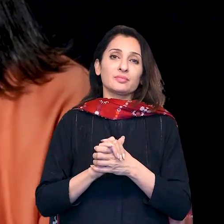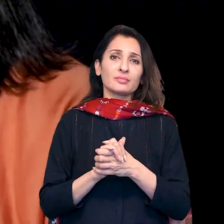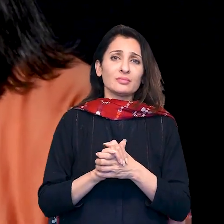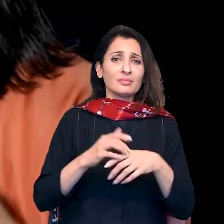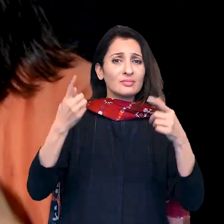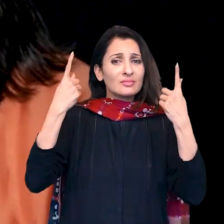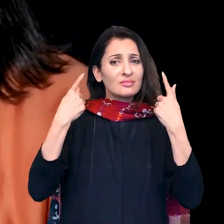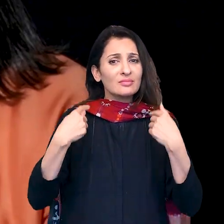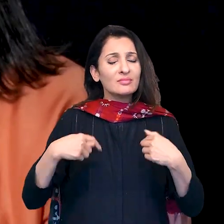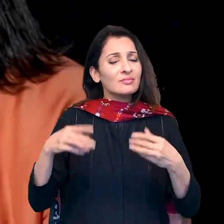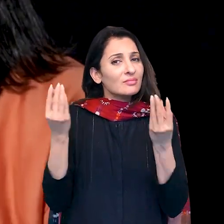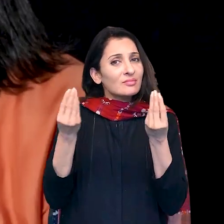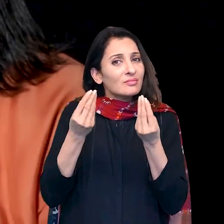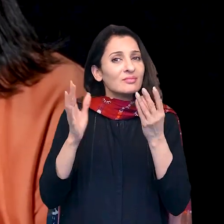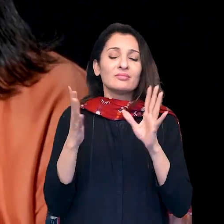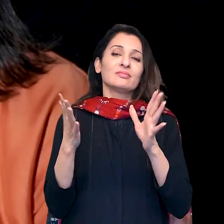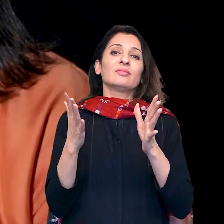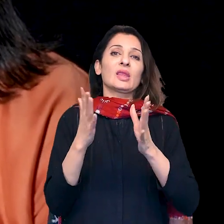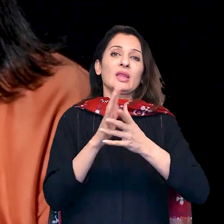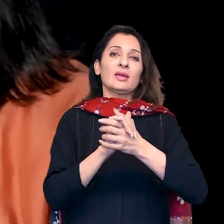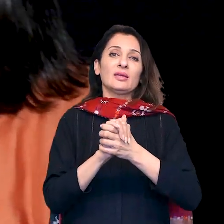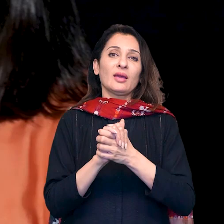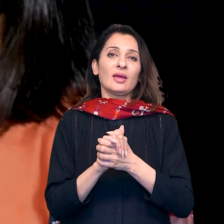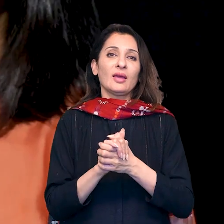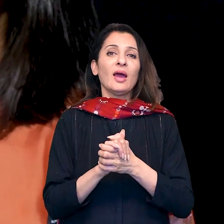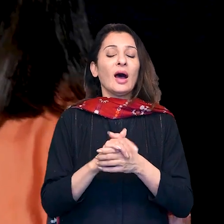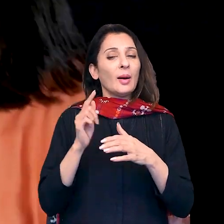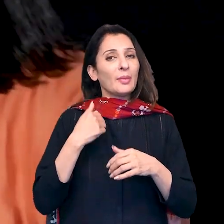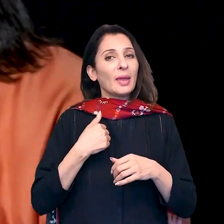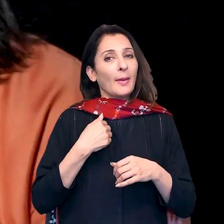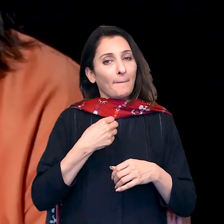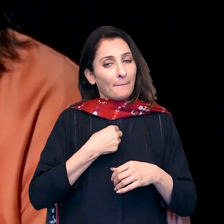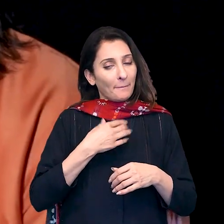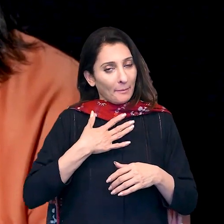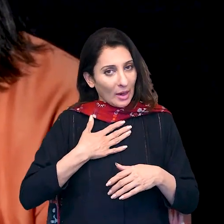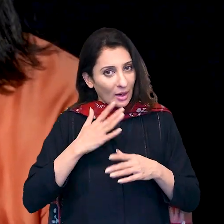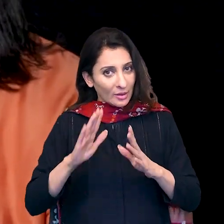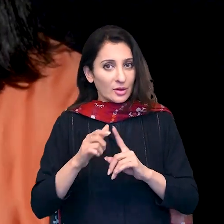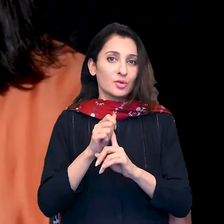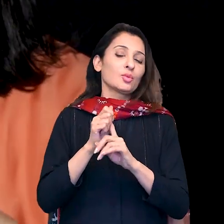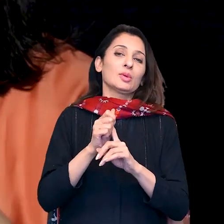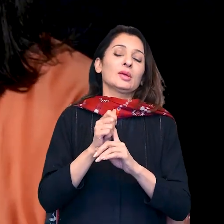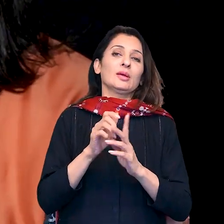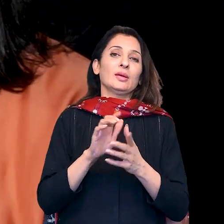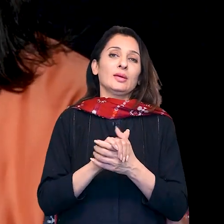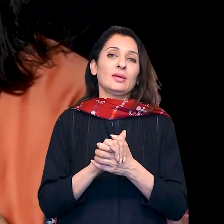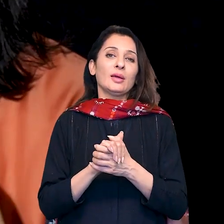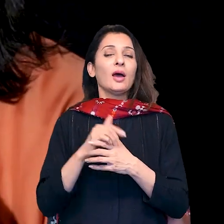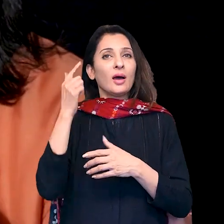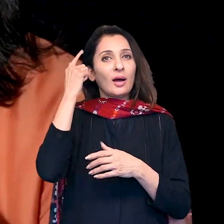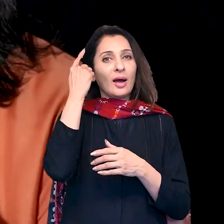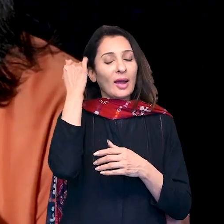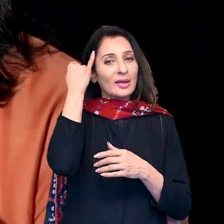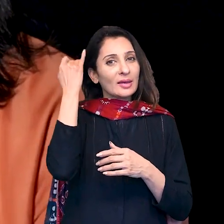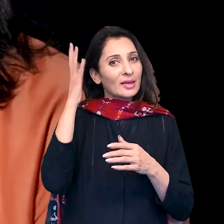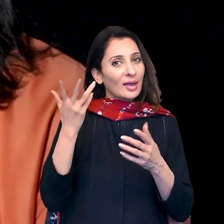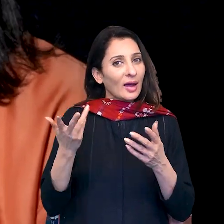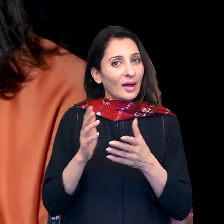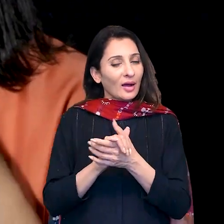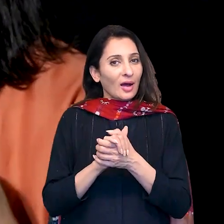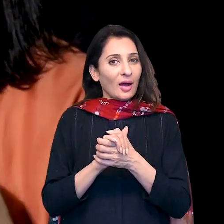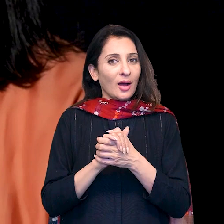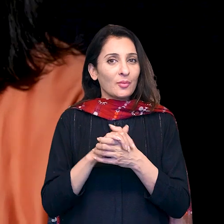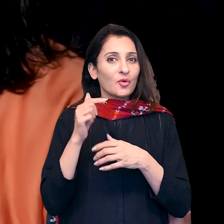all. So they accept that there will be uncertainties. They accept that there will be disappointments. So maybe the idea here is also